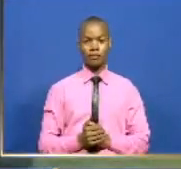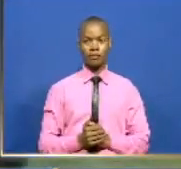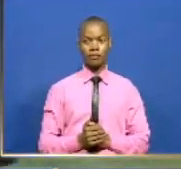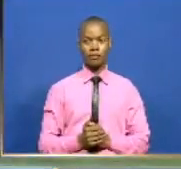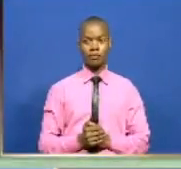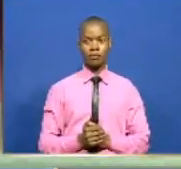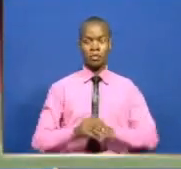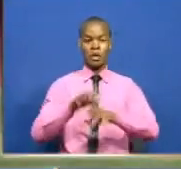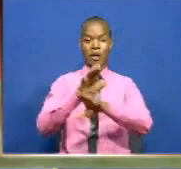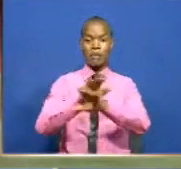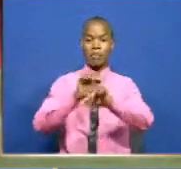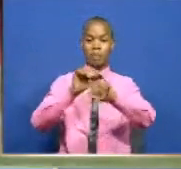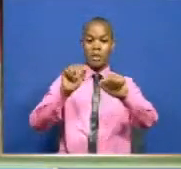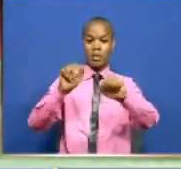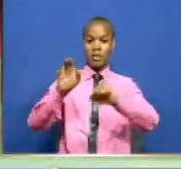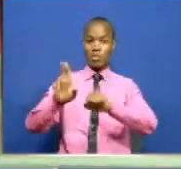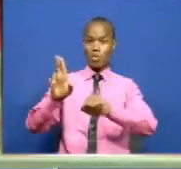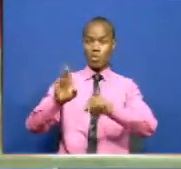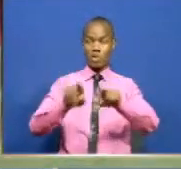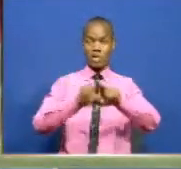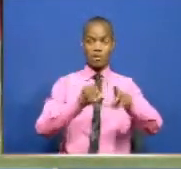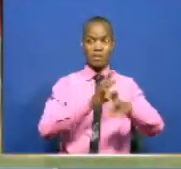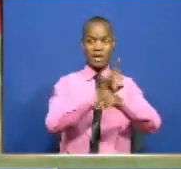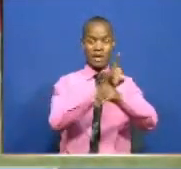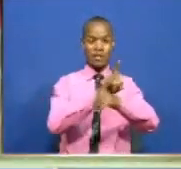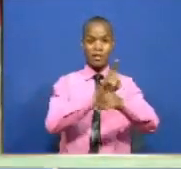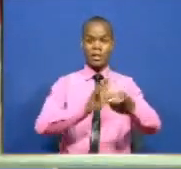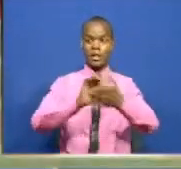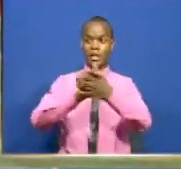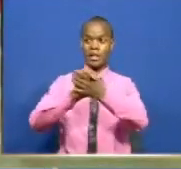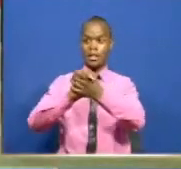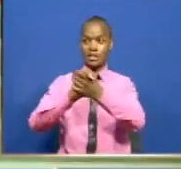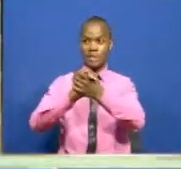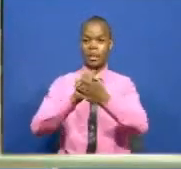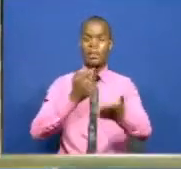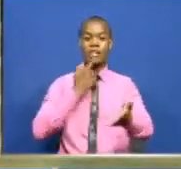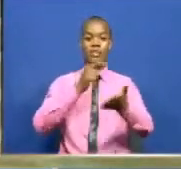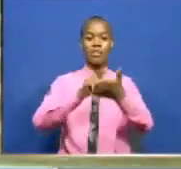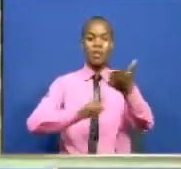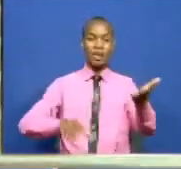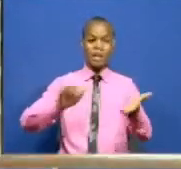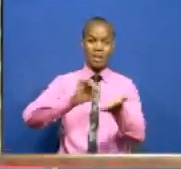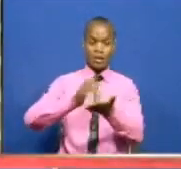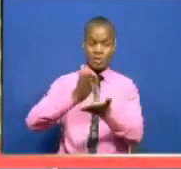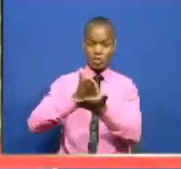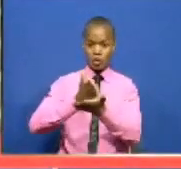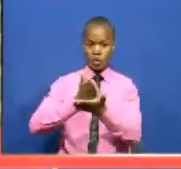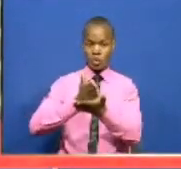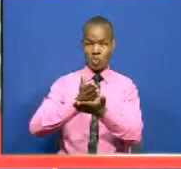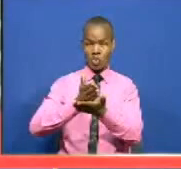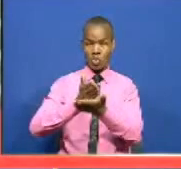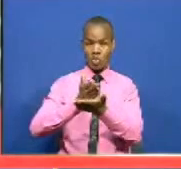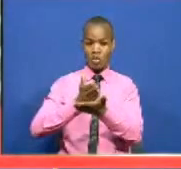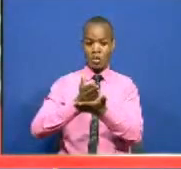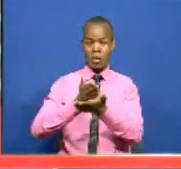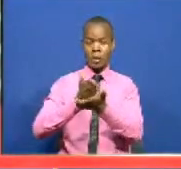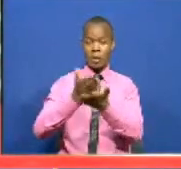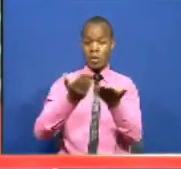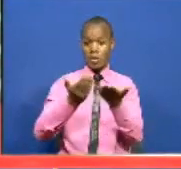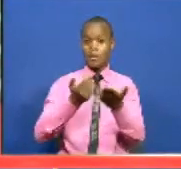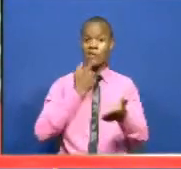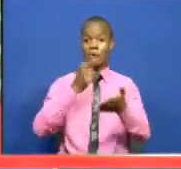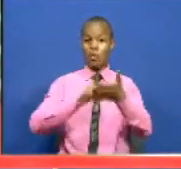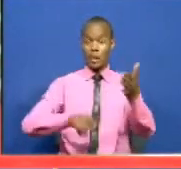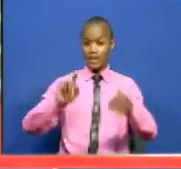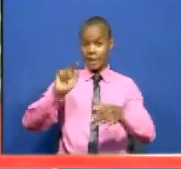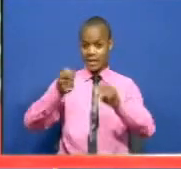The president also defended the handshake with ODM leader Raila Odinga, saying he made the sacrifice because Kenya is more important